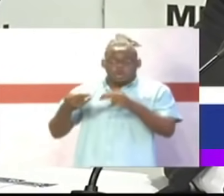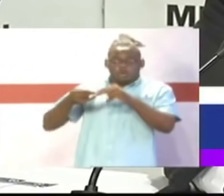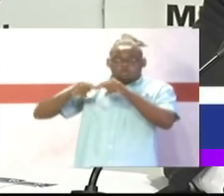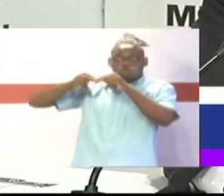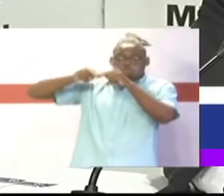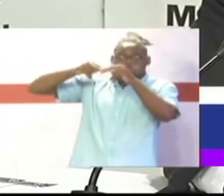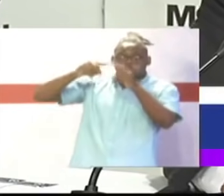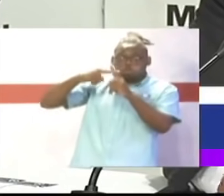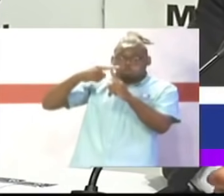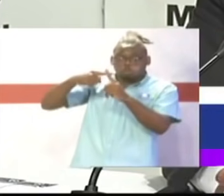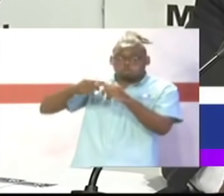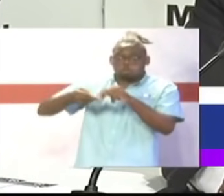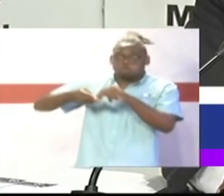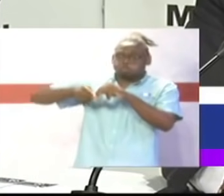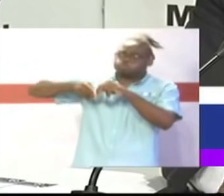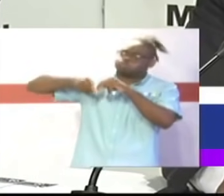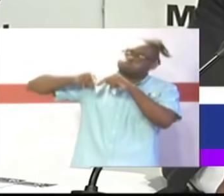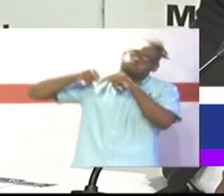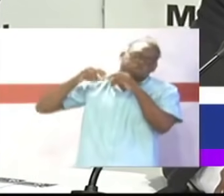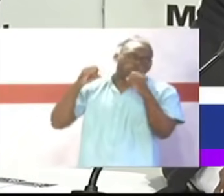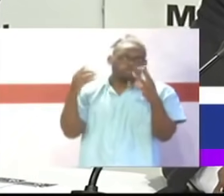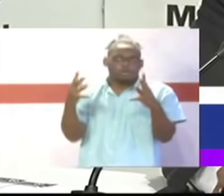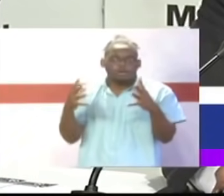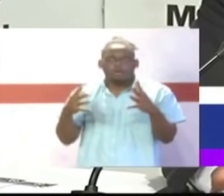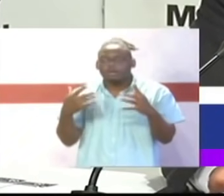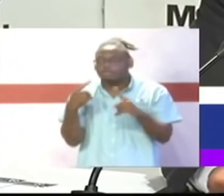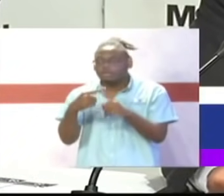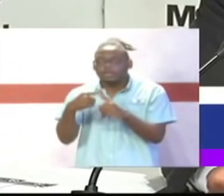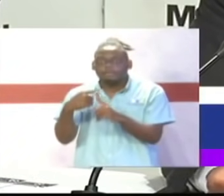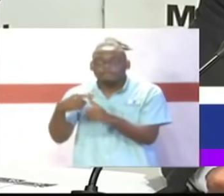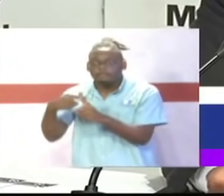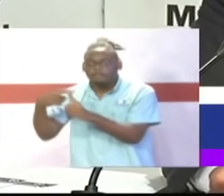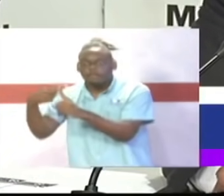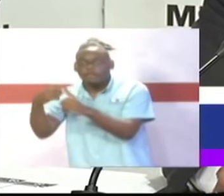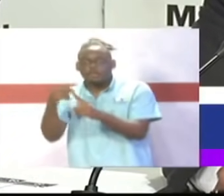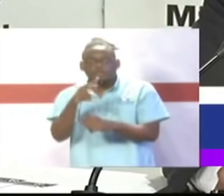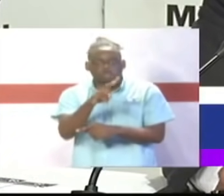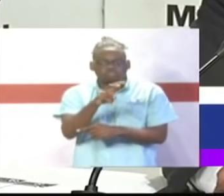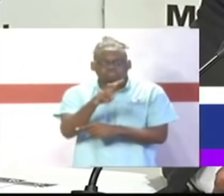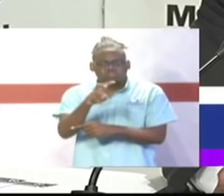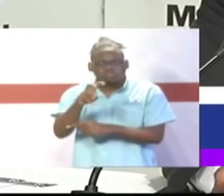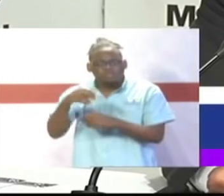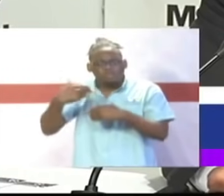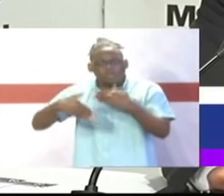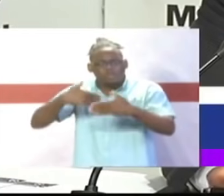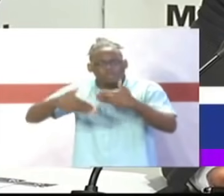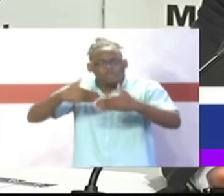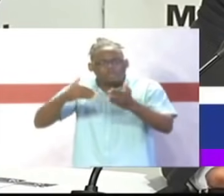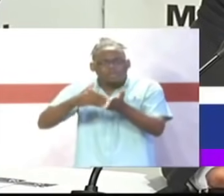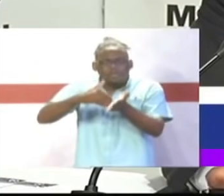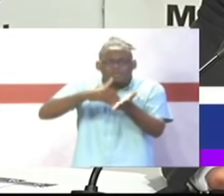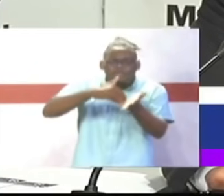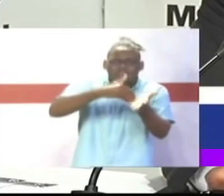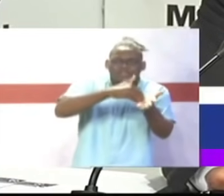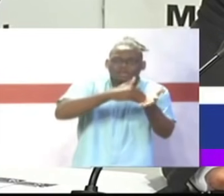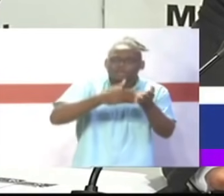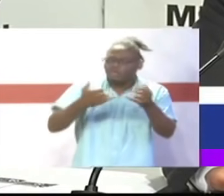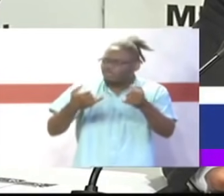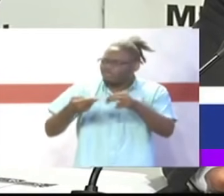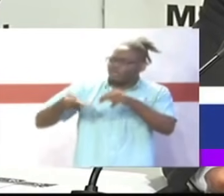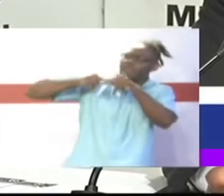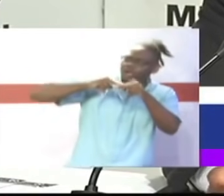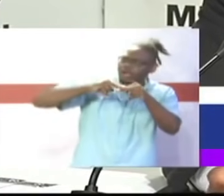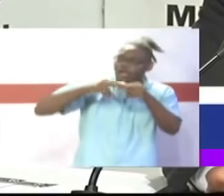about 200 for many months. We started to see about 2 weeks ago thereabouts a gradual increase in the